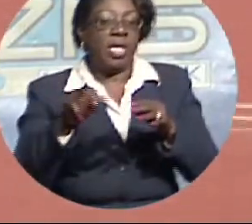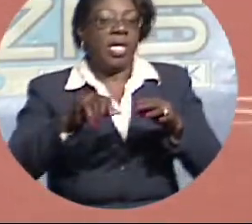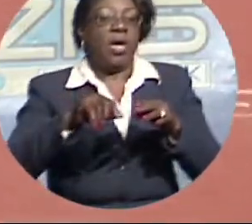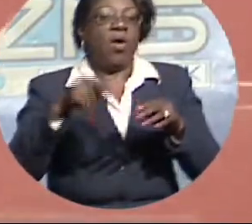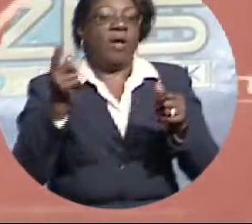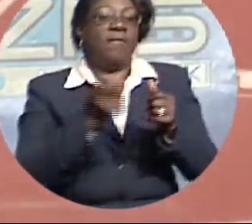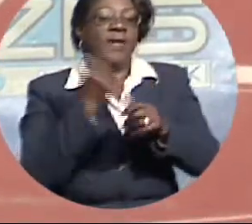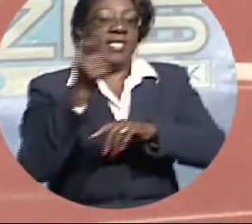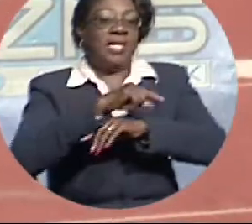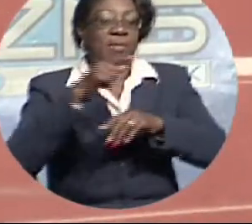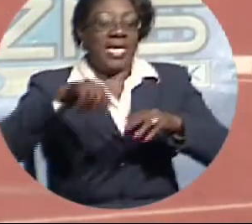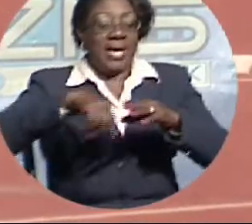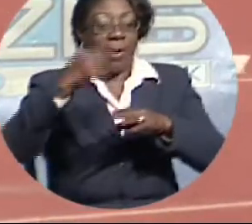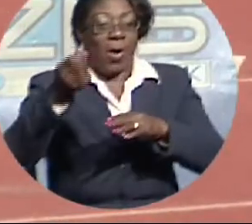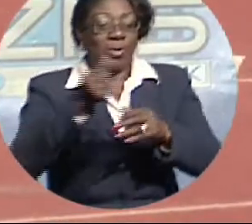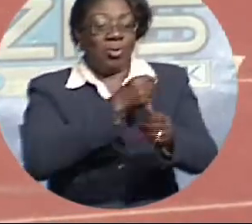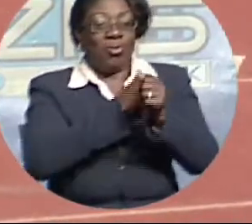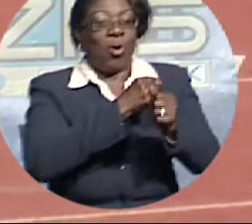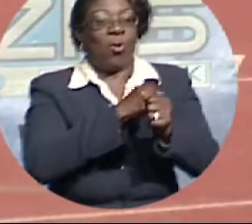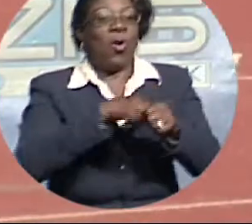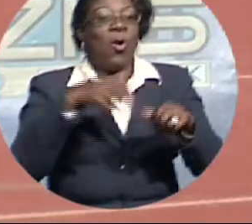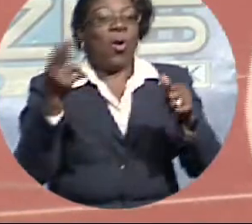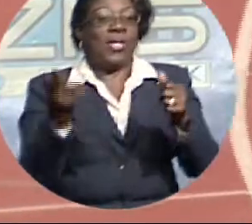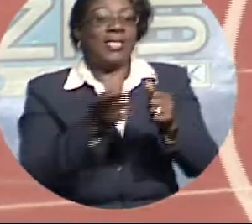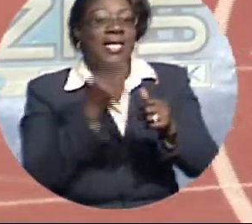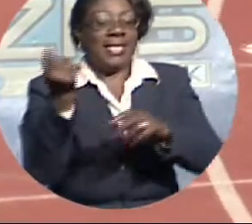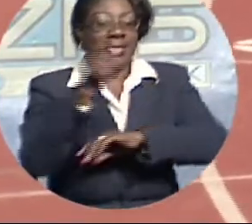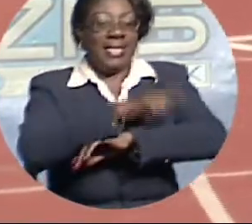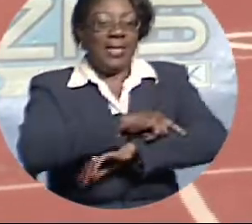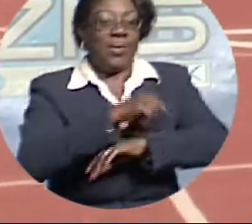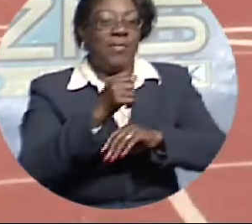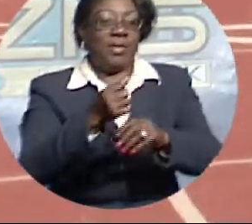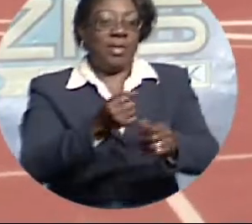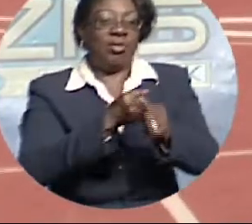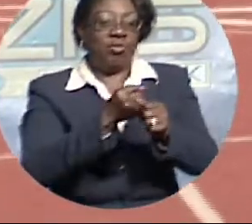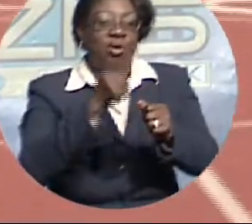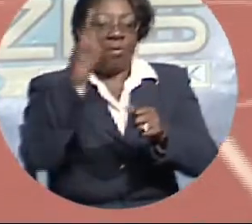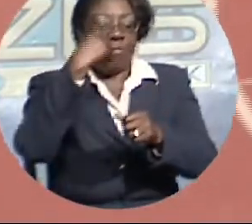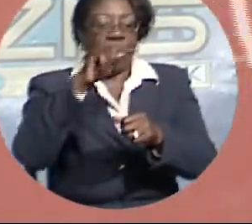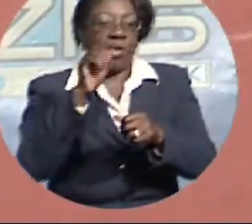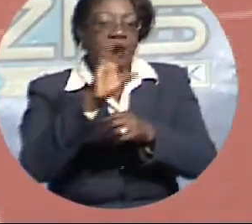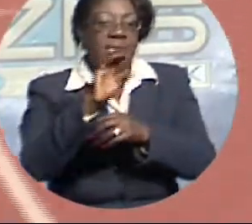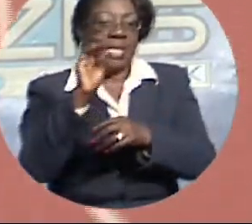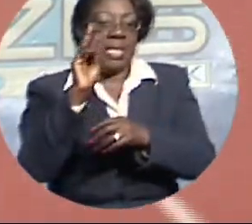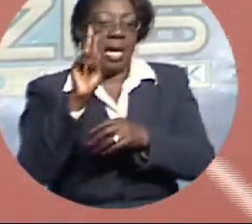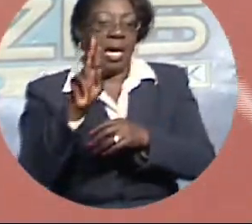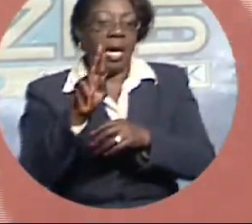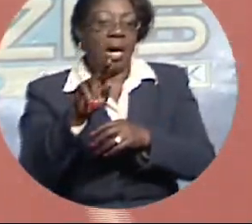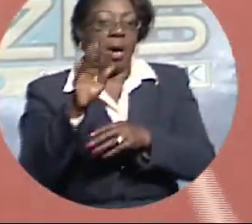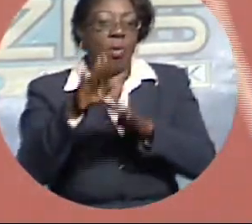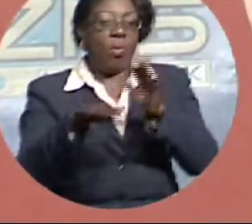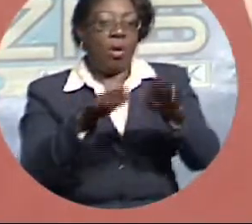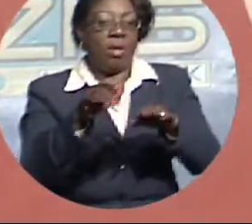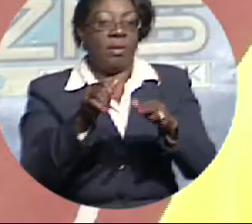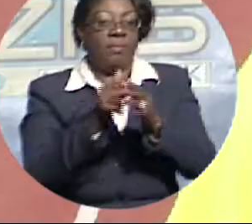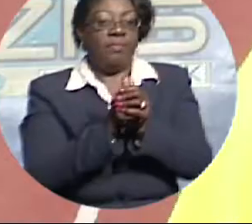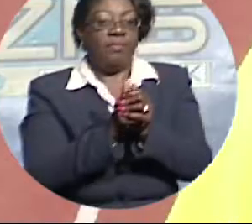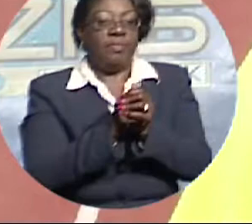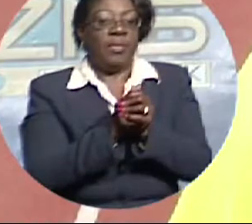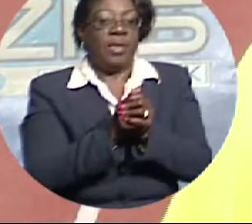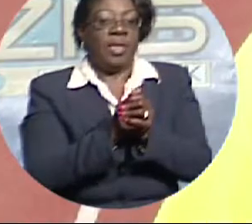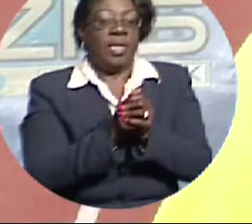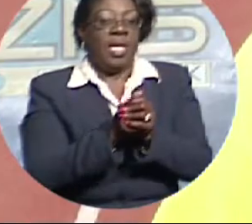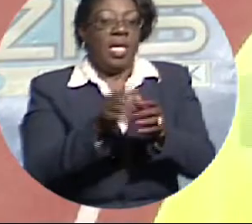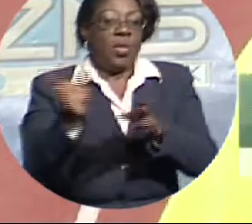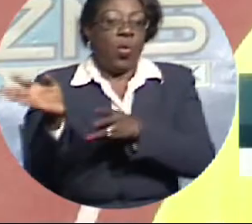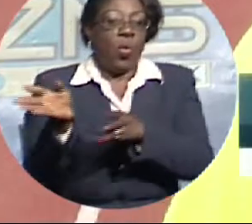second day we really have to put the pressure on them because, you know, C.L. Walker have a good comeback in the second day. I think, I would say we're not cushioned. But the